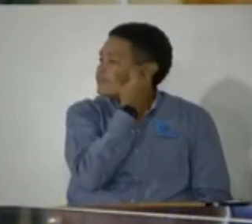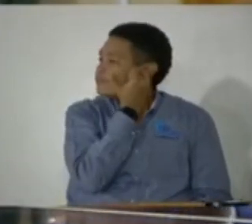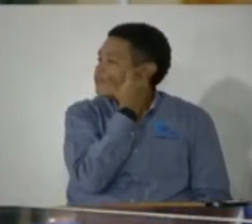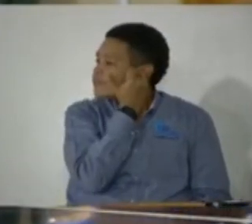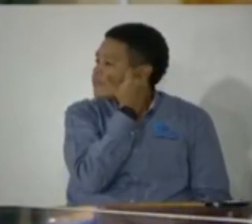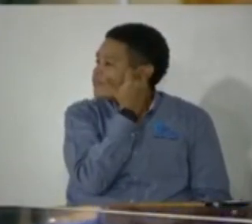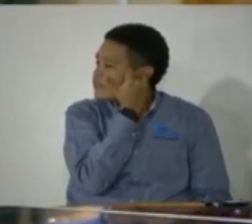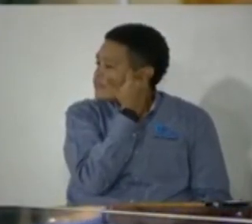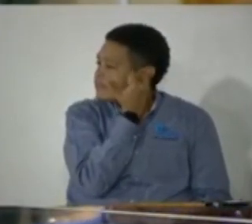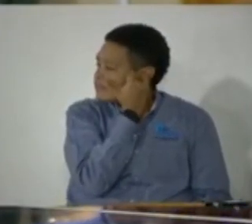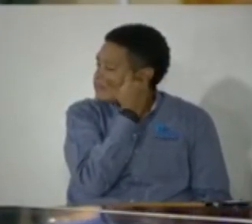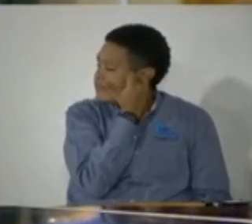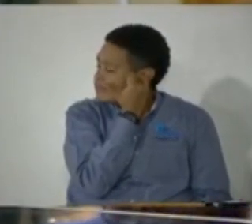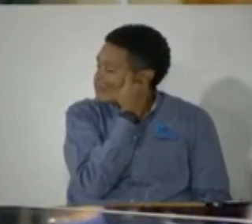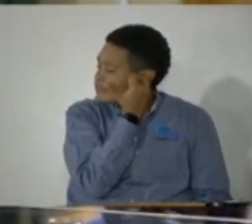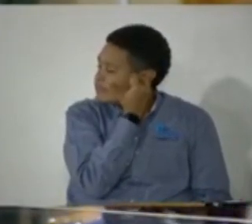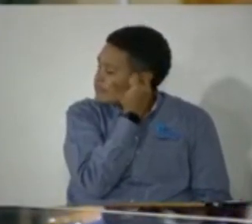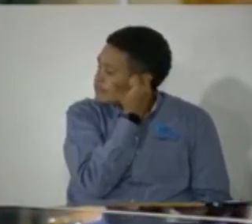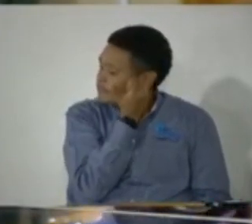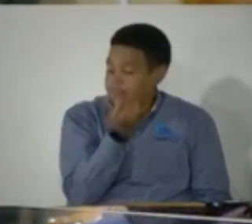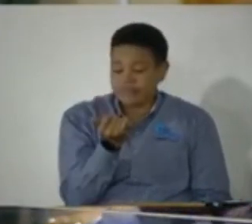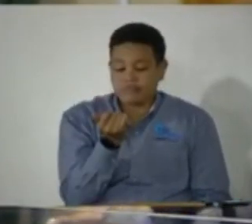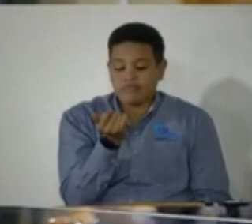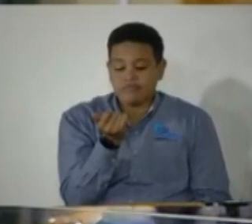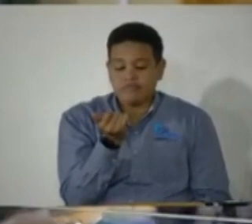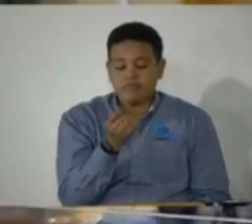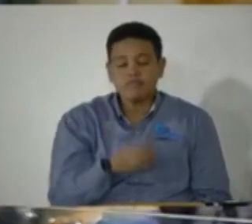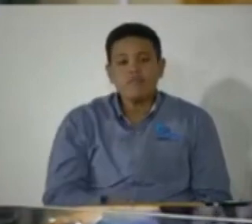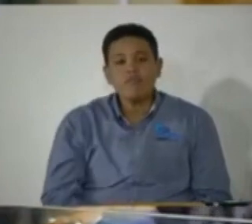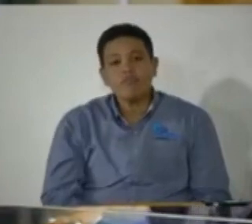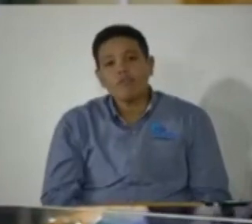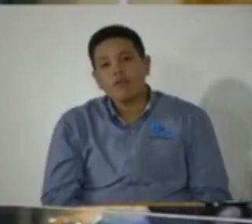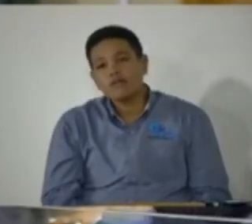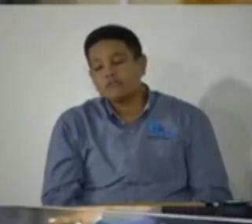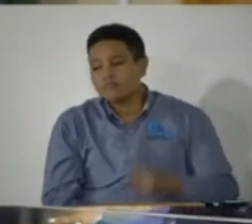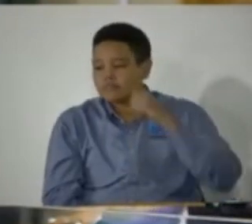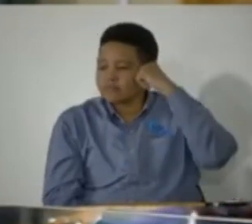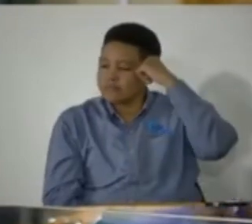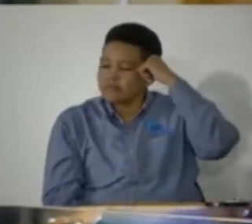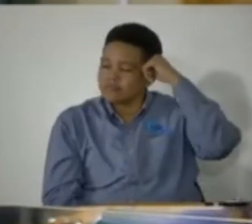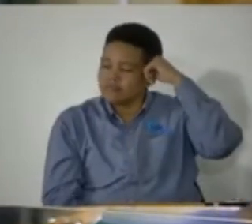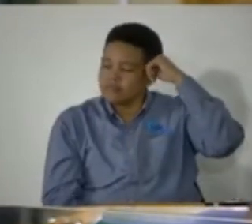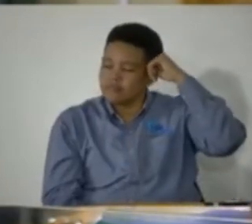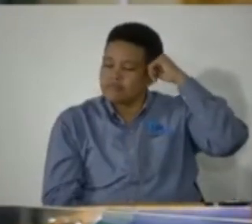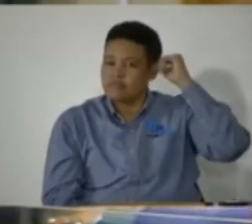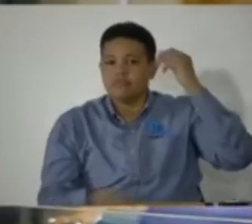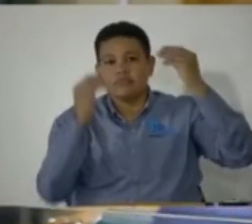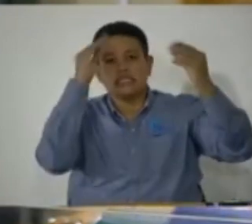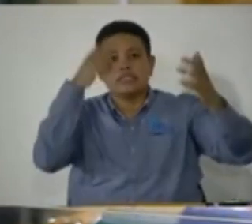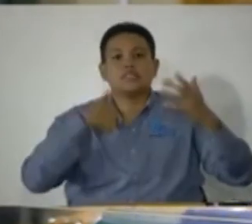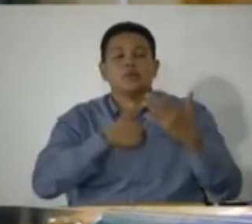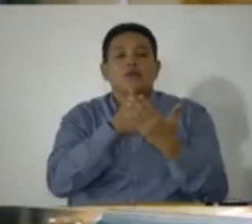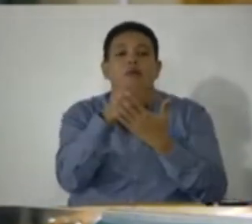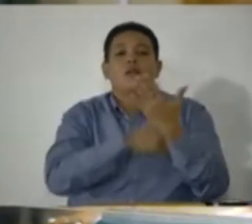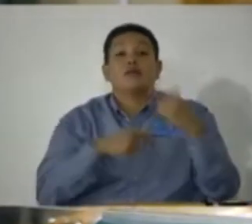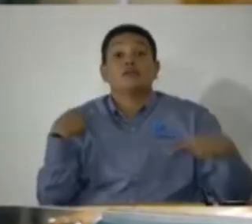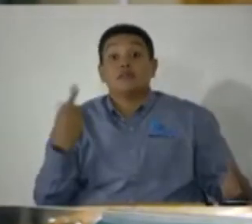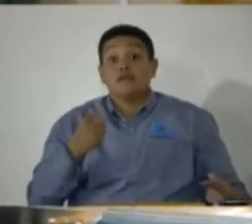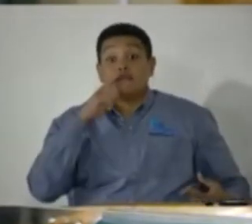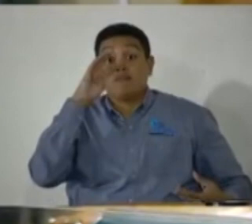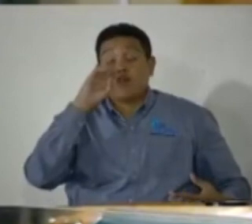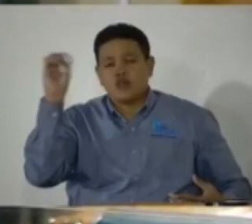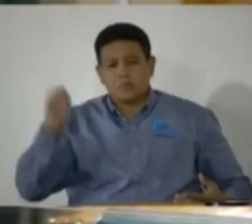have collected as of today suggests that roughly 40% of students did not access any of the